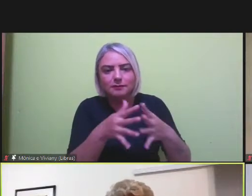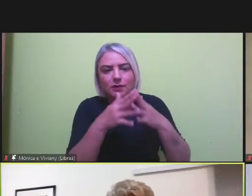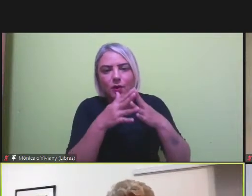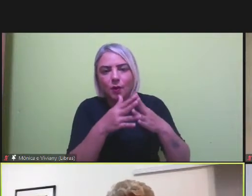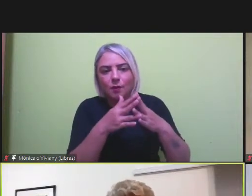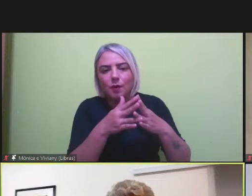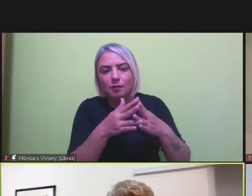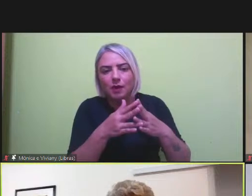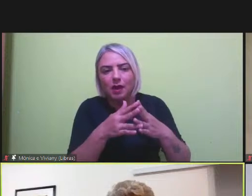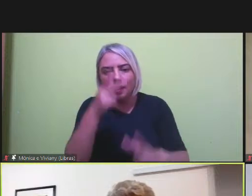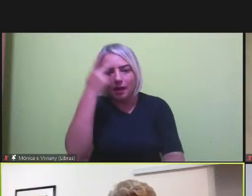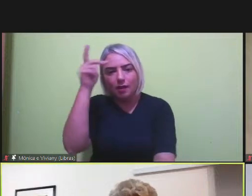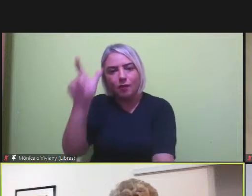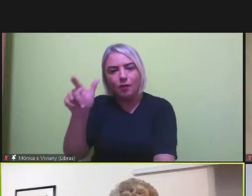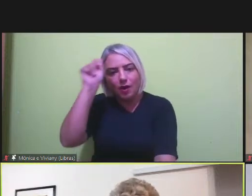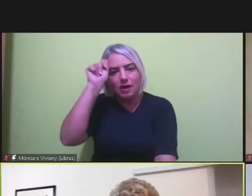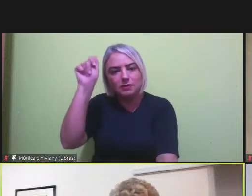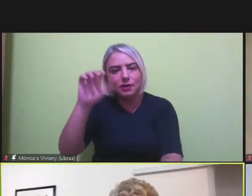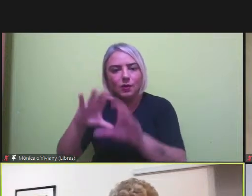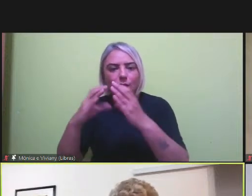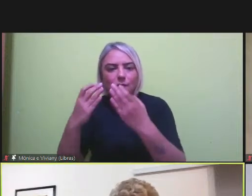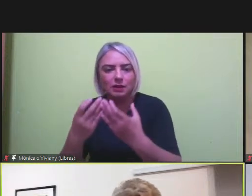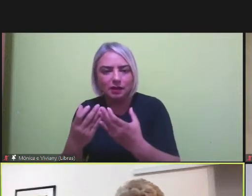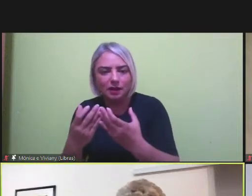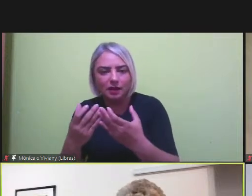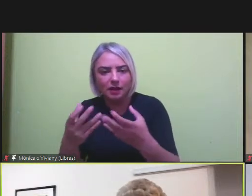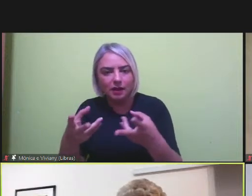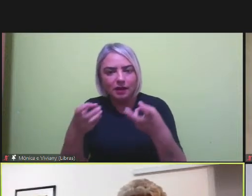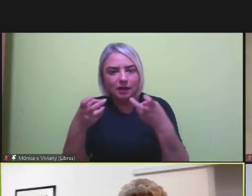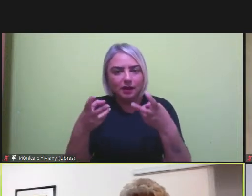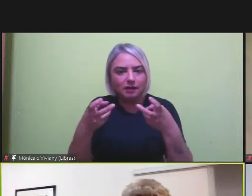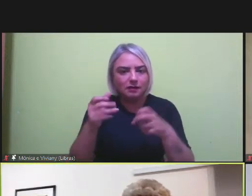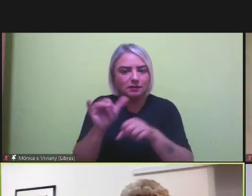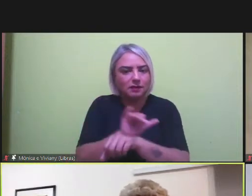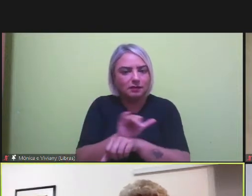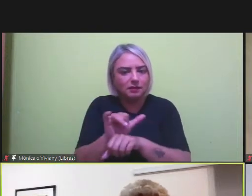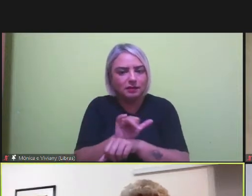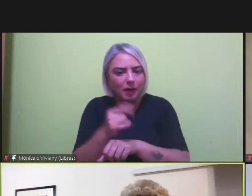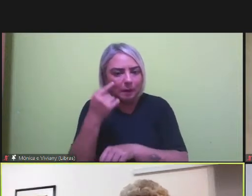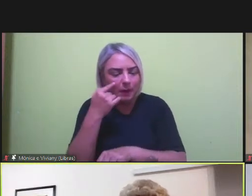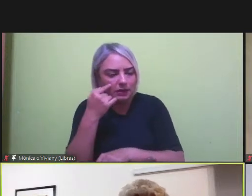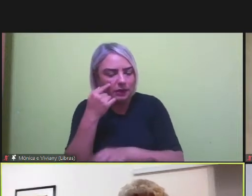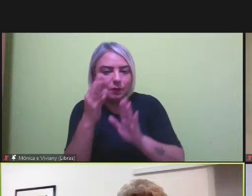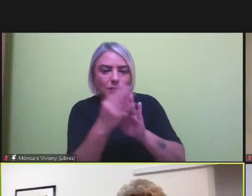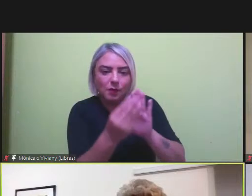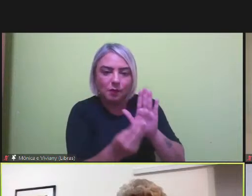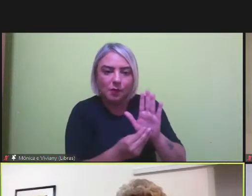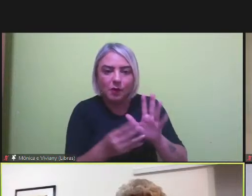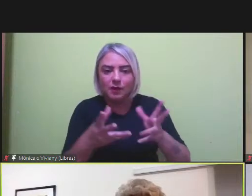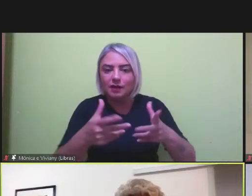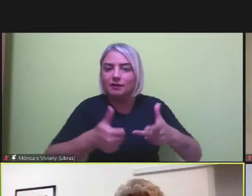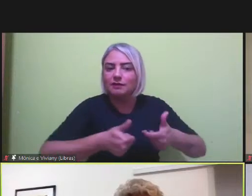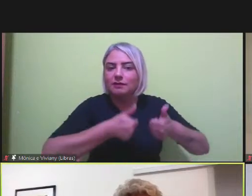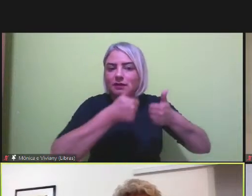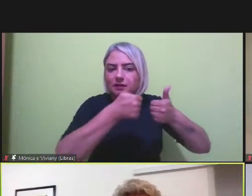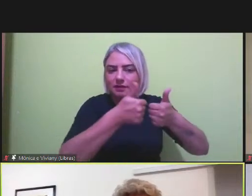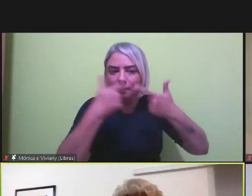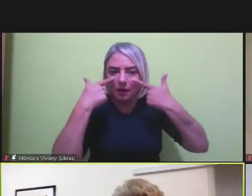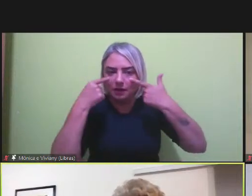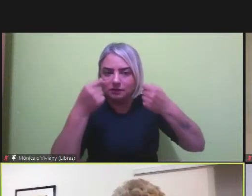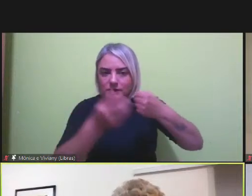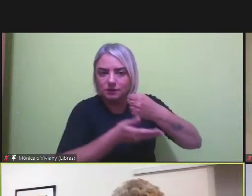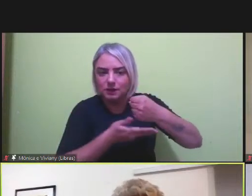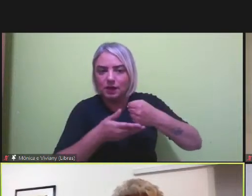but it's something that compromises the community agents in the perspective of strategies. Thinking about it as an